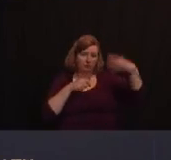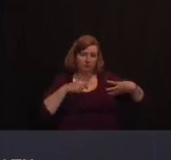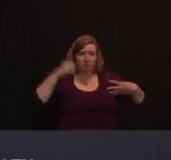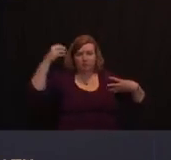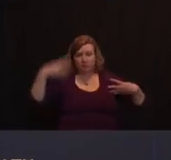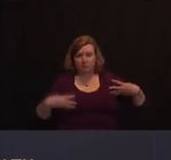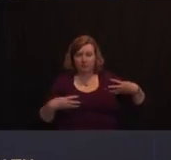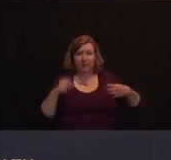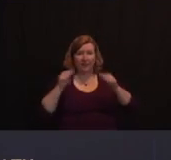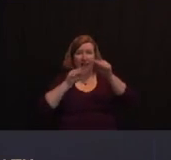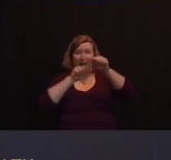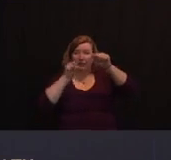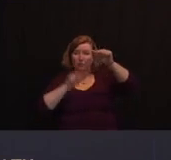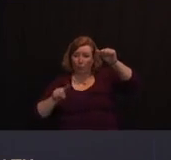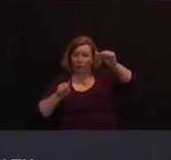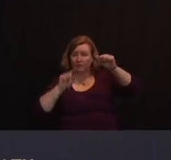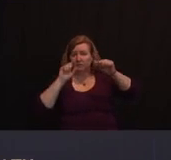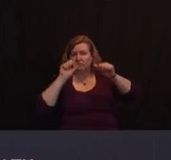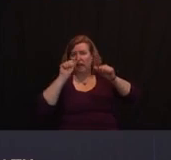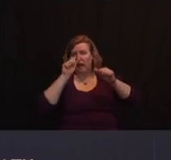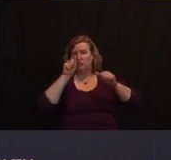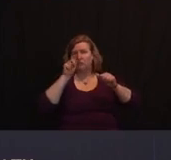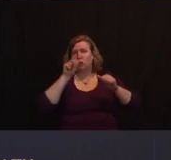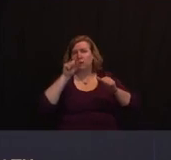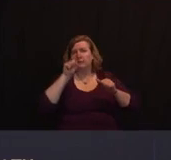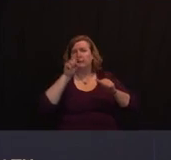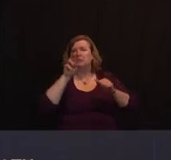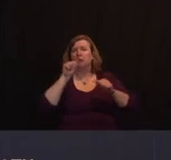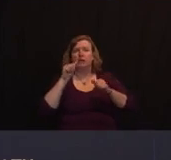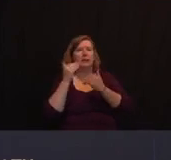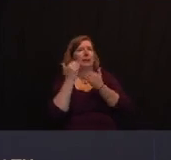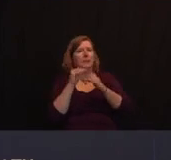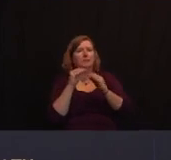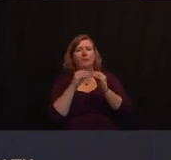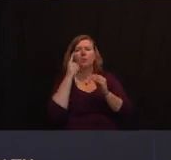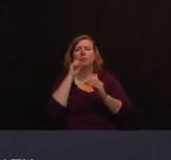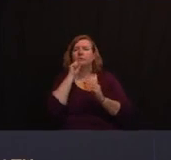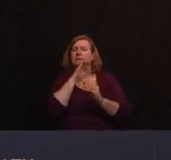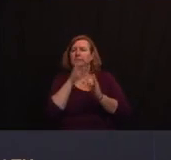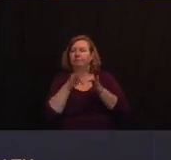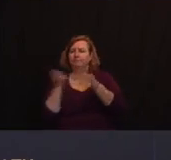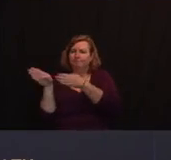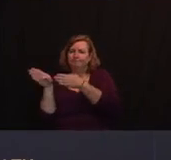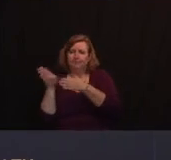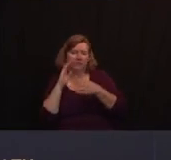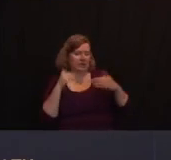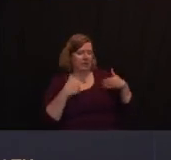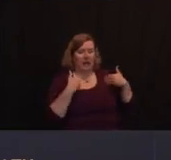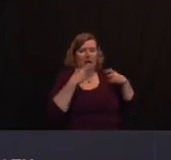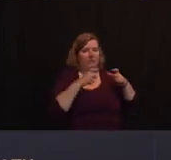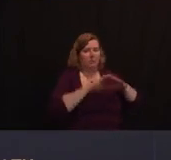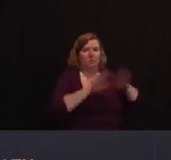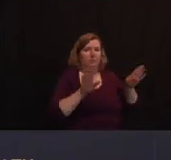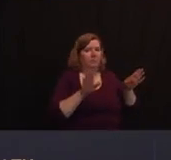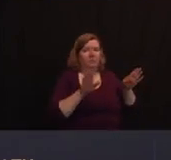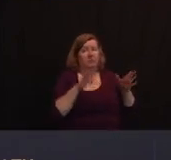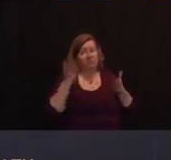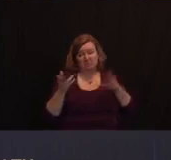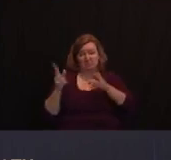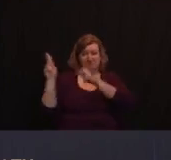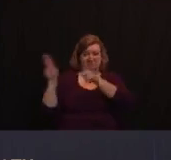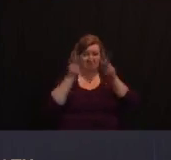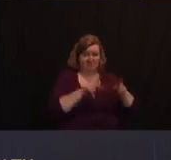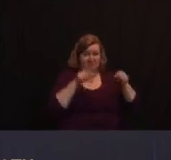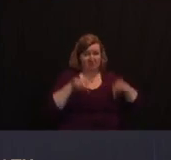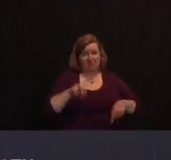now. They've emphasized seniors for AstraZeneca, not young persons. You could see something like that here. Any event. Sir, you